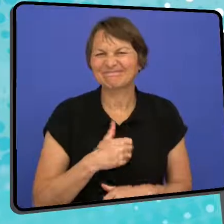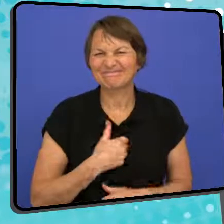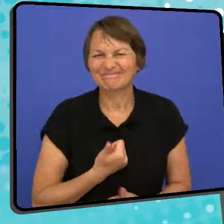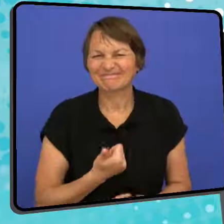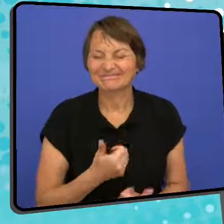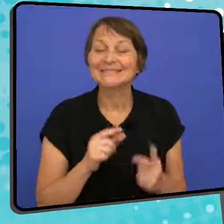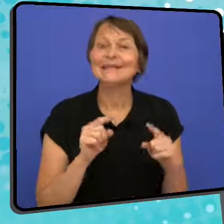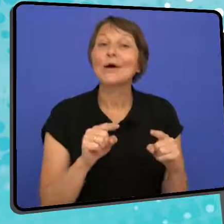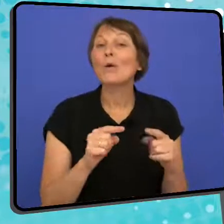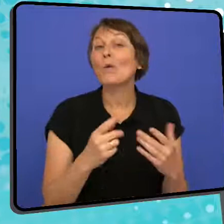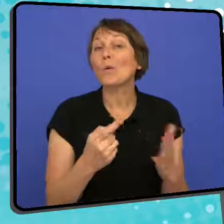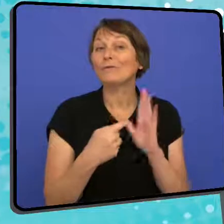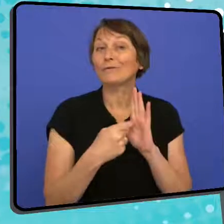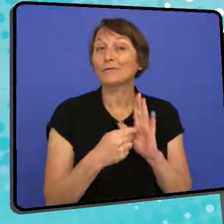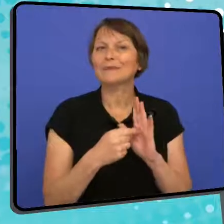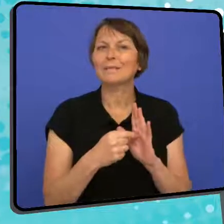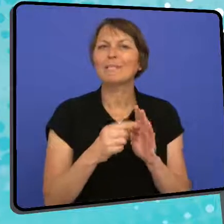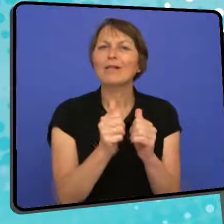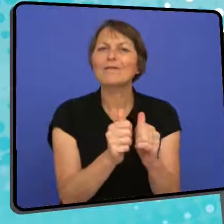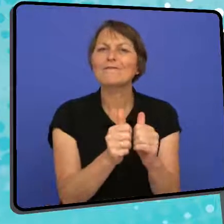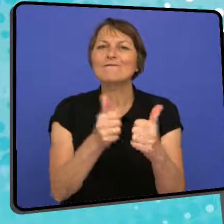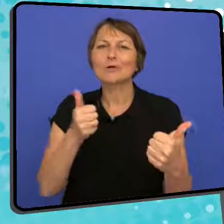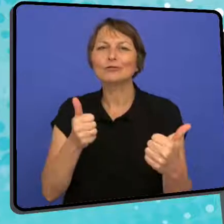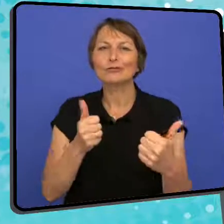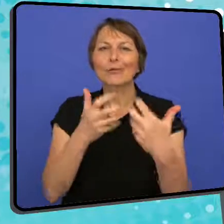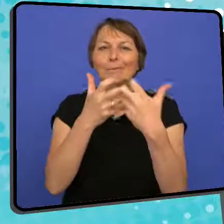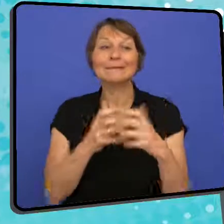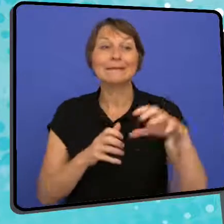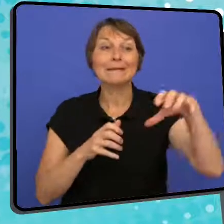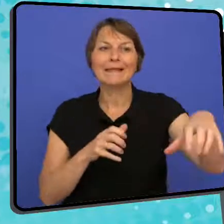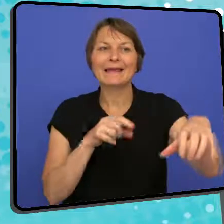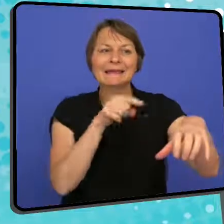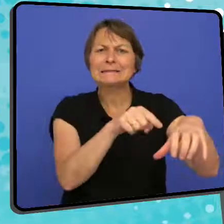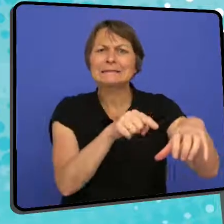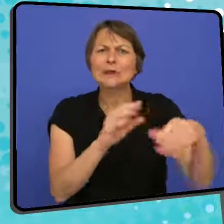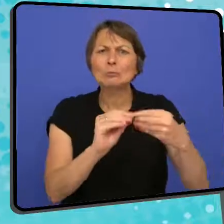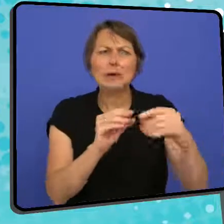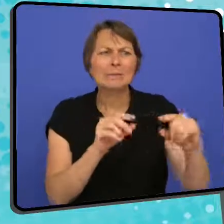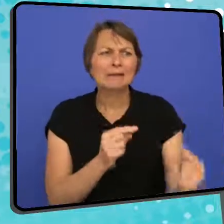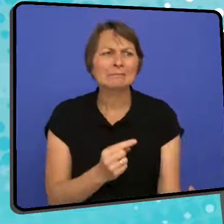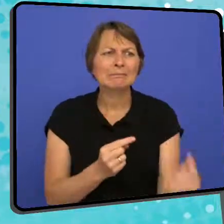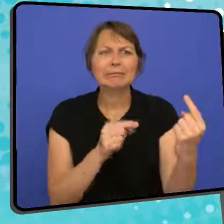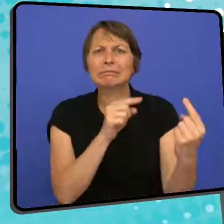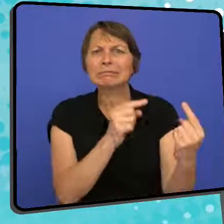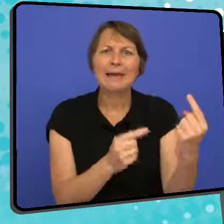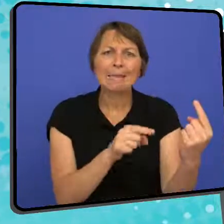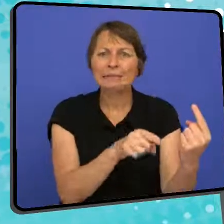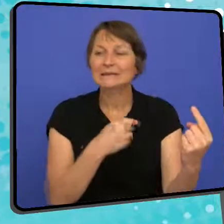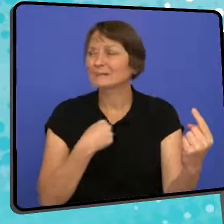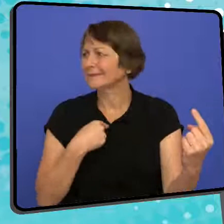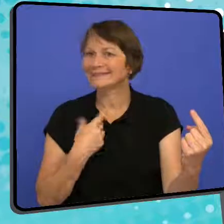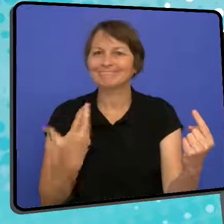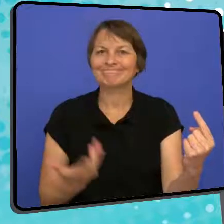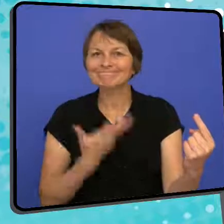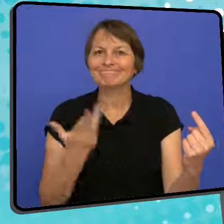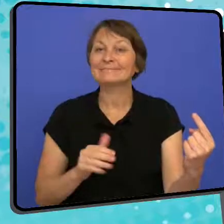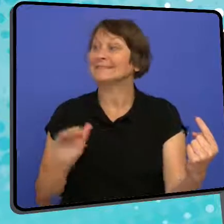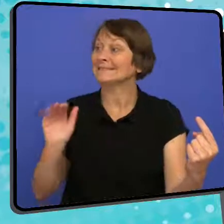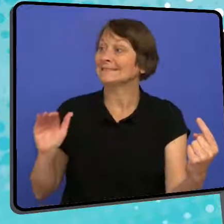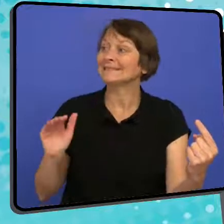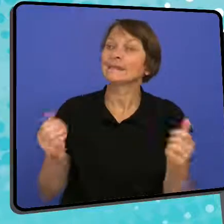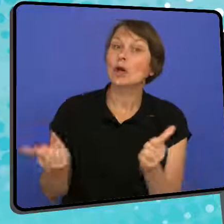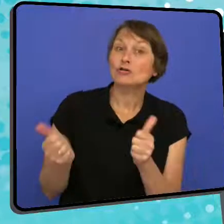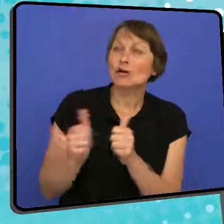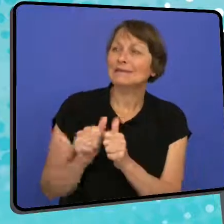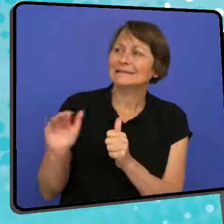virtual machine, and I'm not really the experienced person with that. And then I of course can also ask my colleagues to help me out. But first,